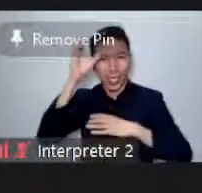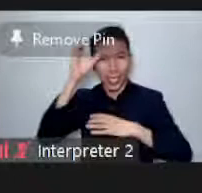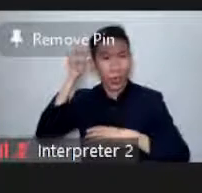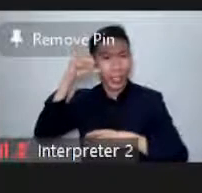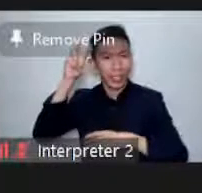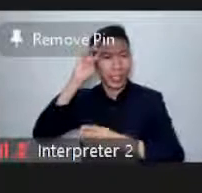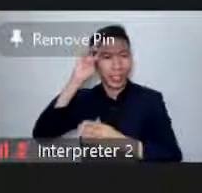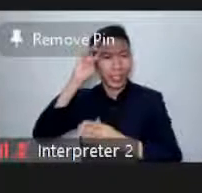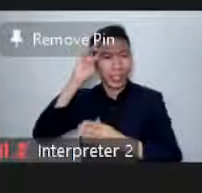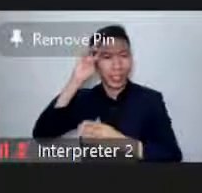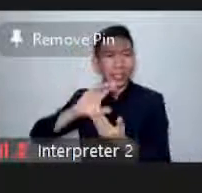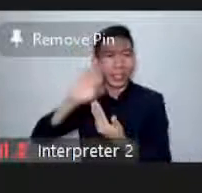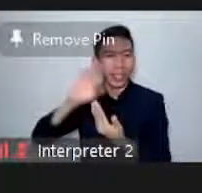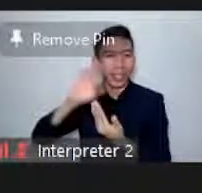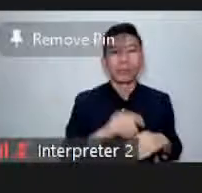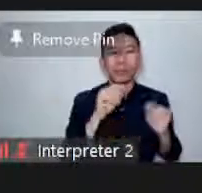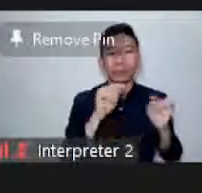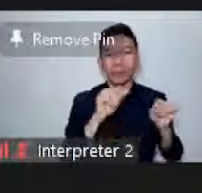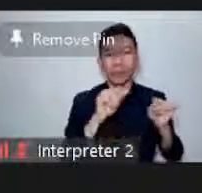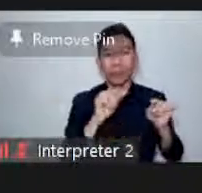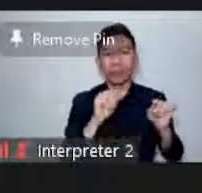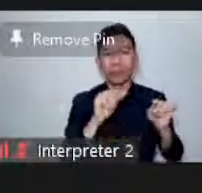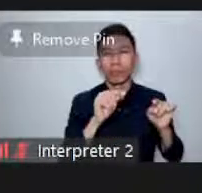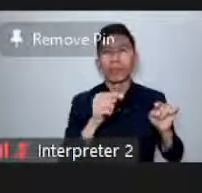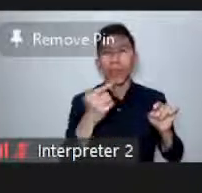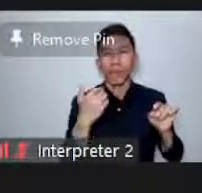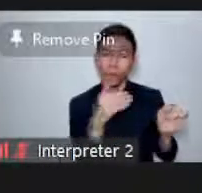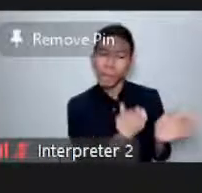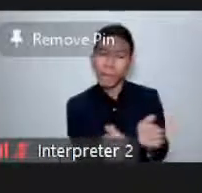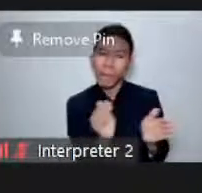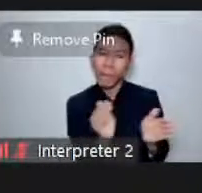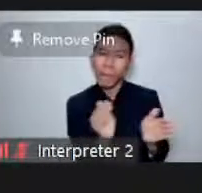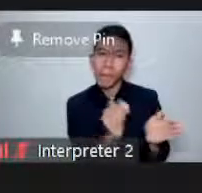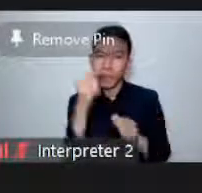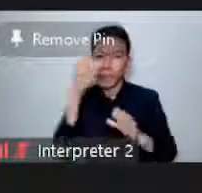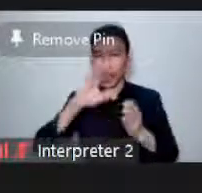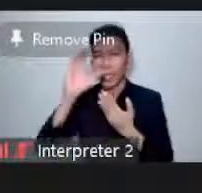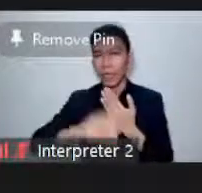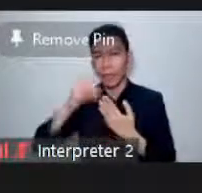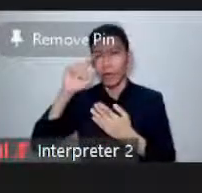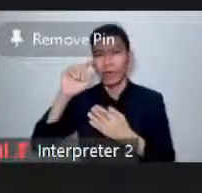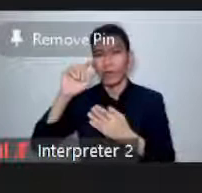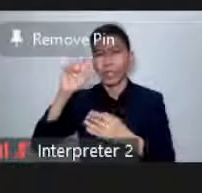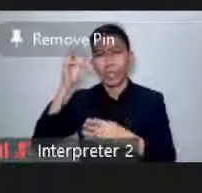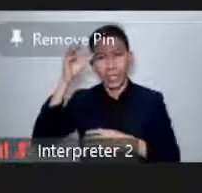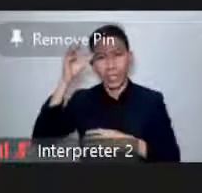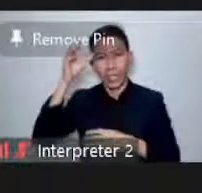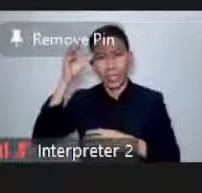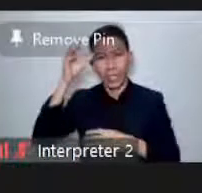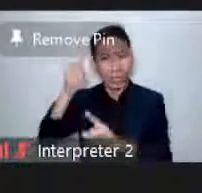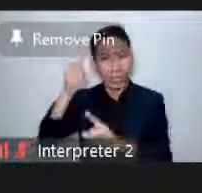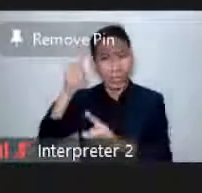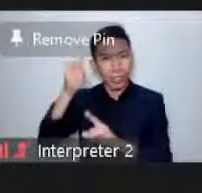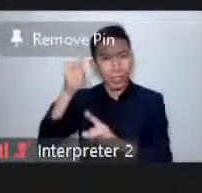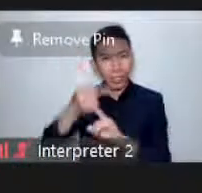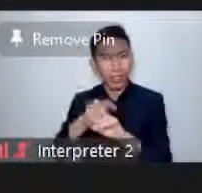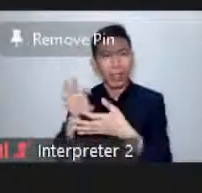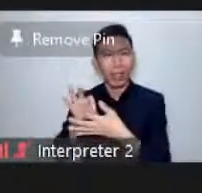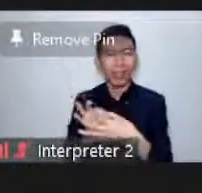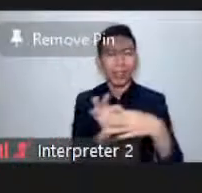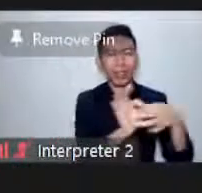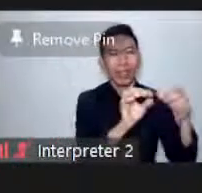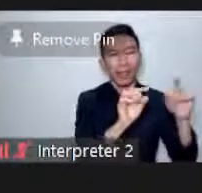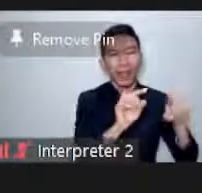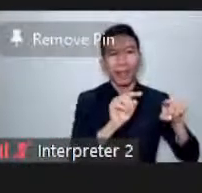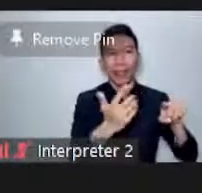the activities for the calendar for Cancer Awareness Months in sync with the Health Promotion Bureau's Healthy Filipinas